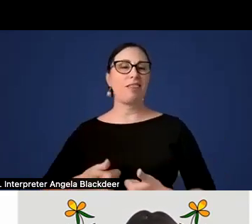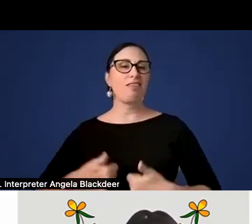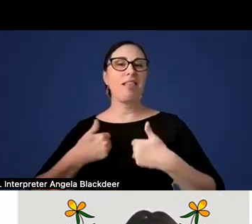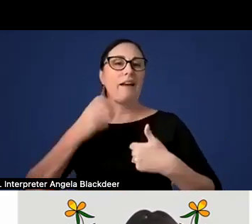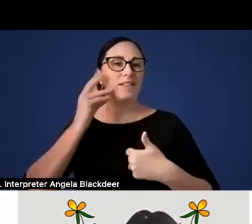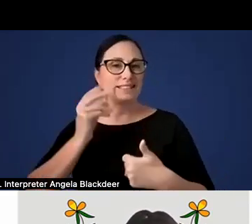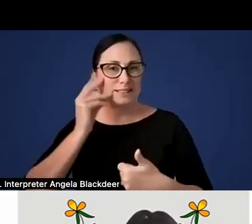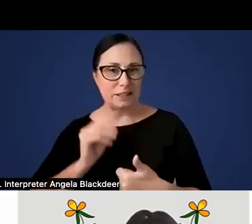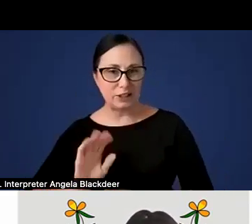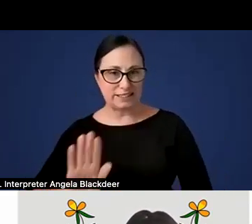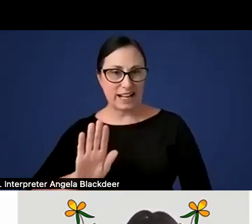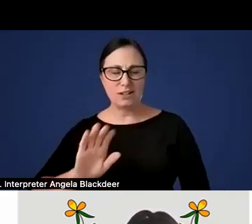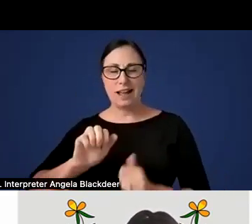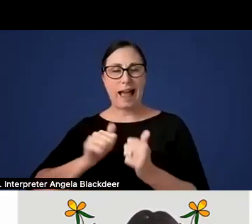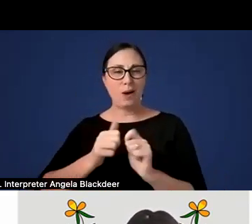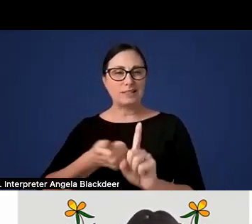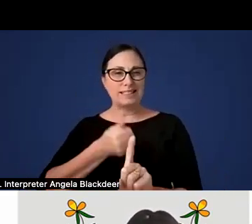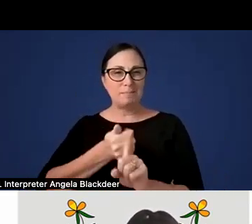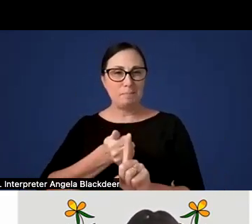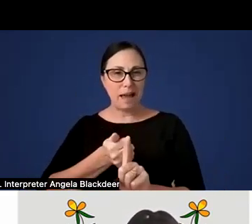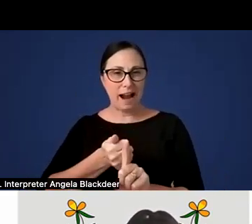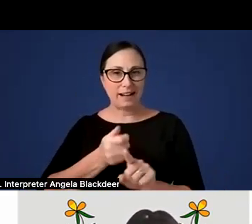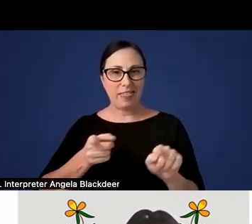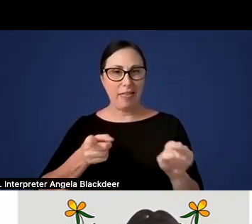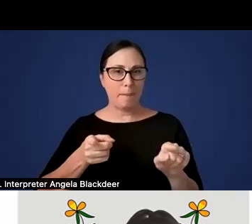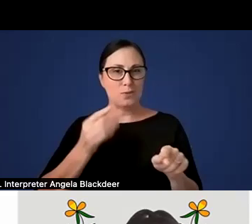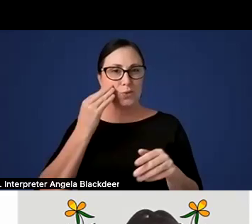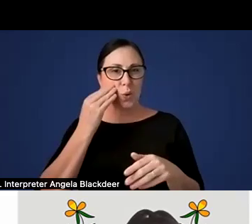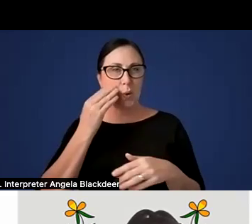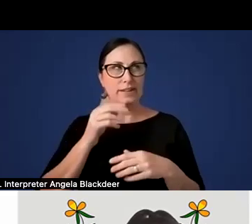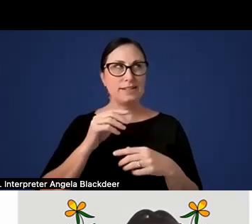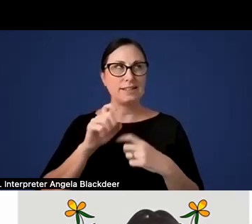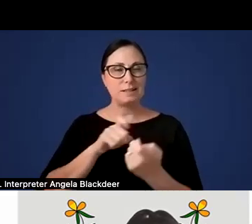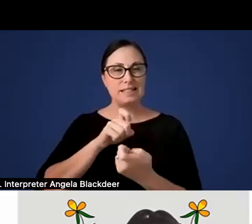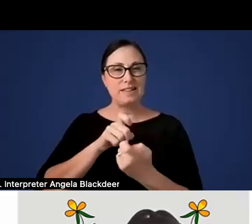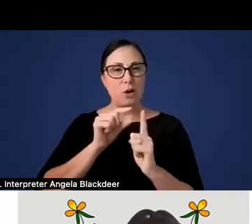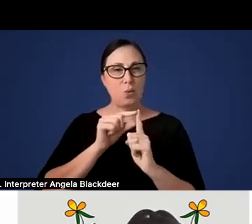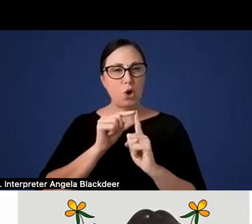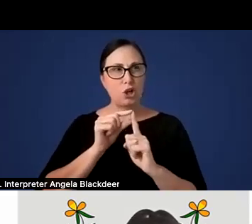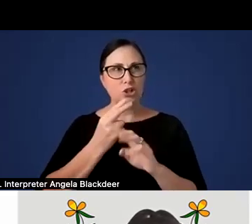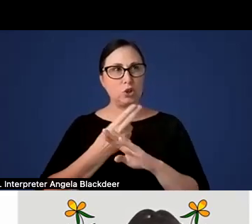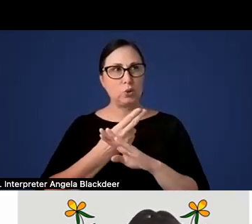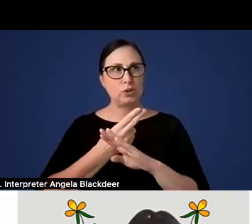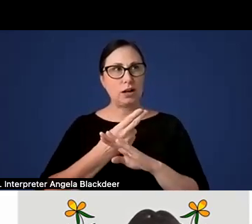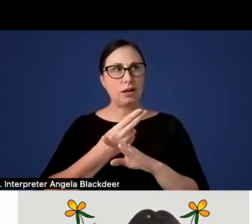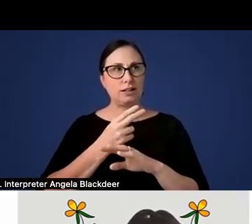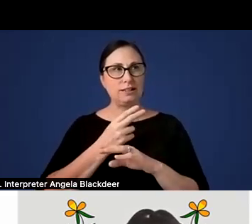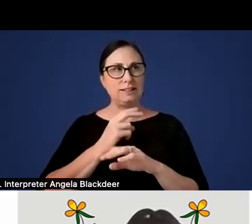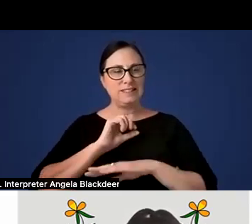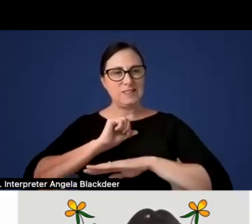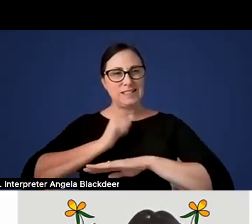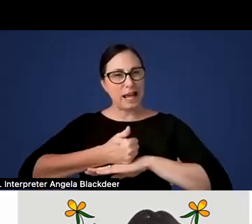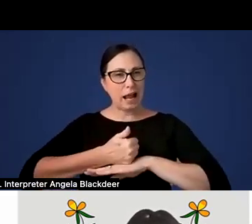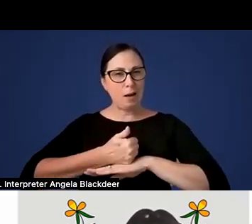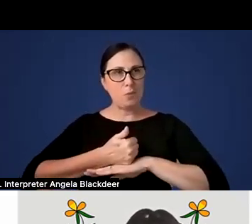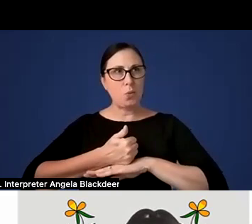that impact them to know that these particular words that we use are grounded in assumptions and values. And it makes